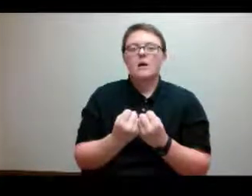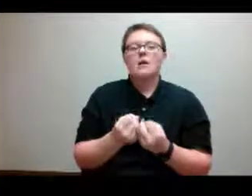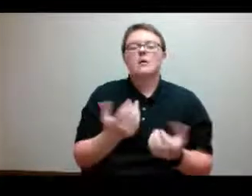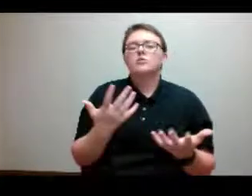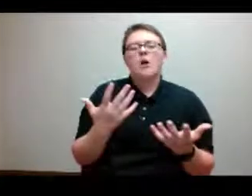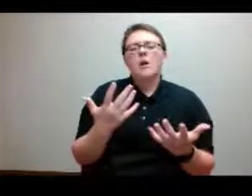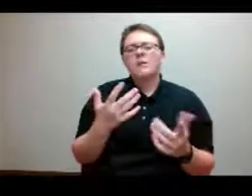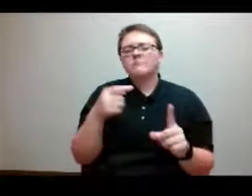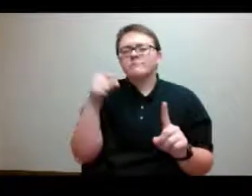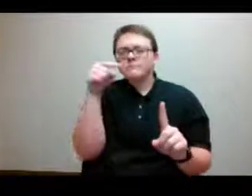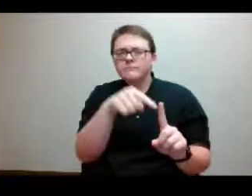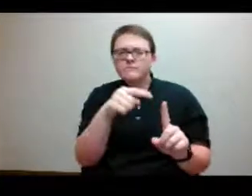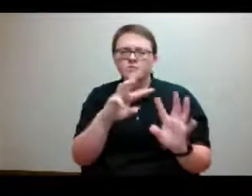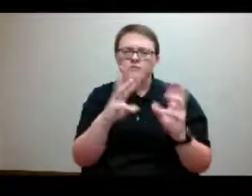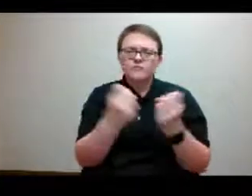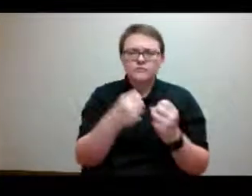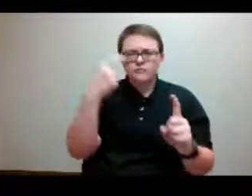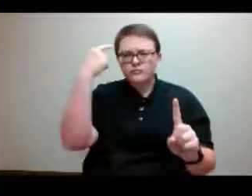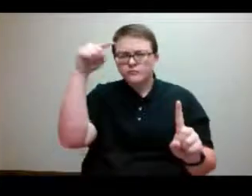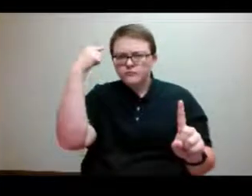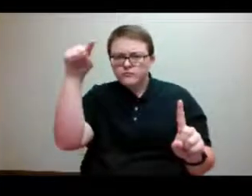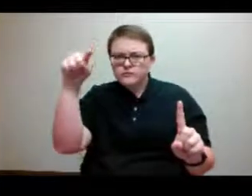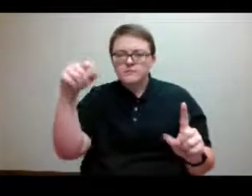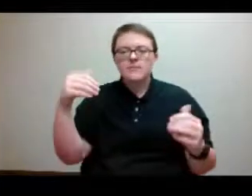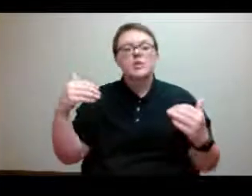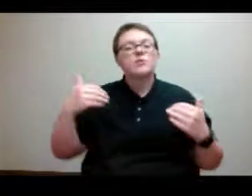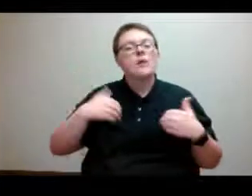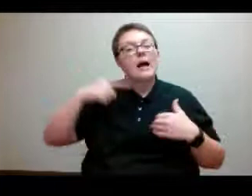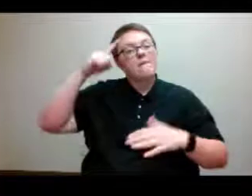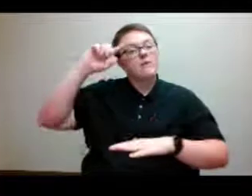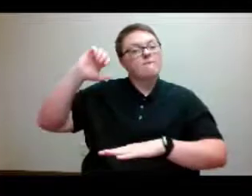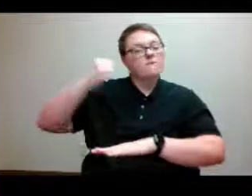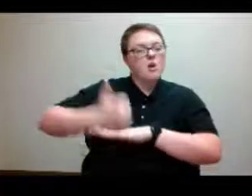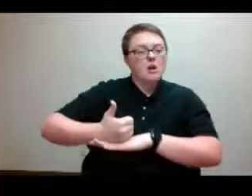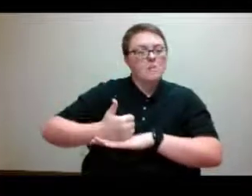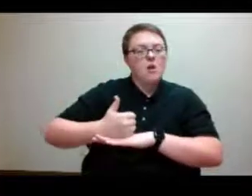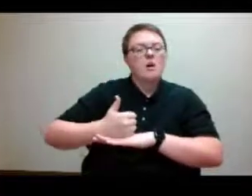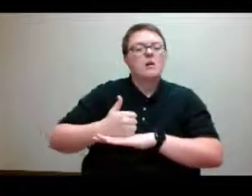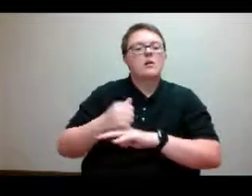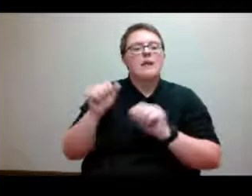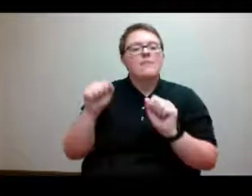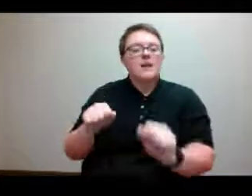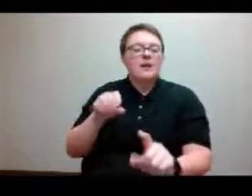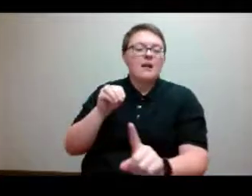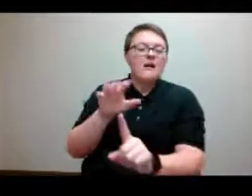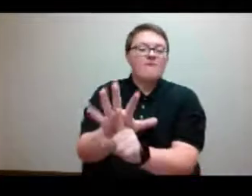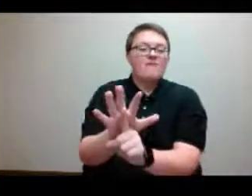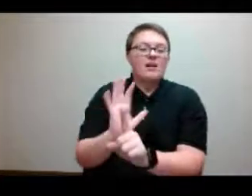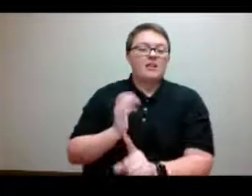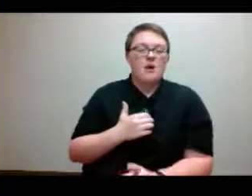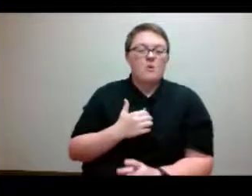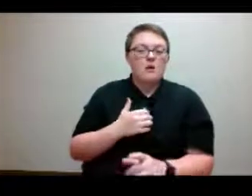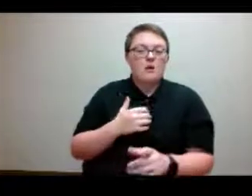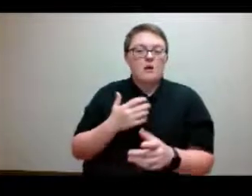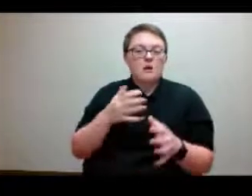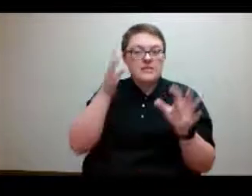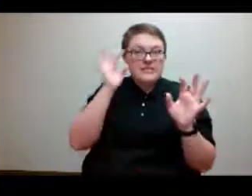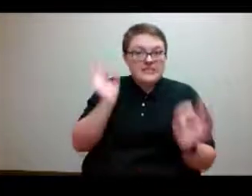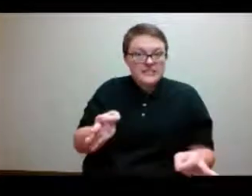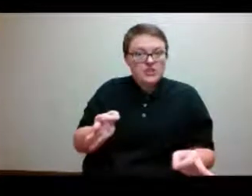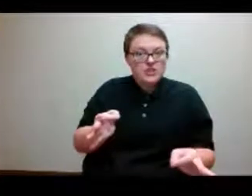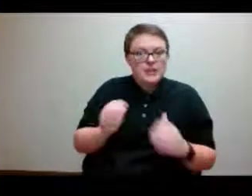was to create a framework that can guide our decision making for the next 3 to 5 years. And it